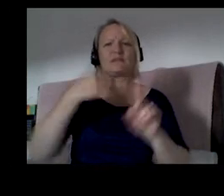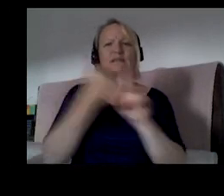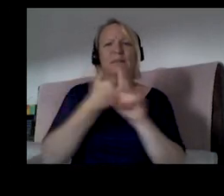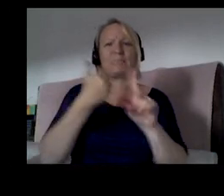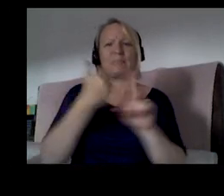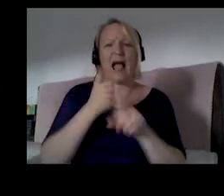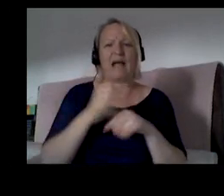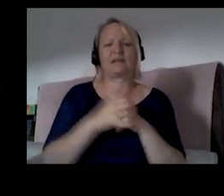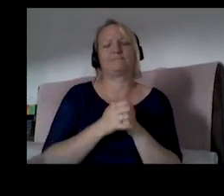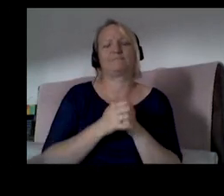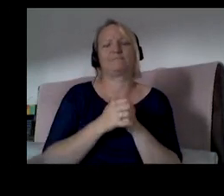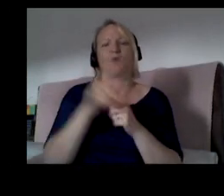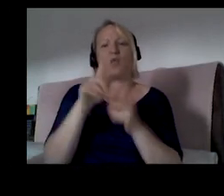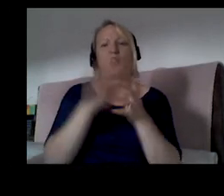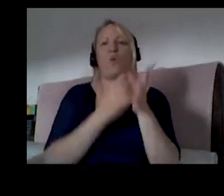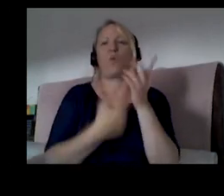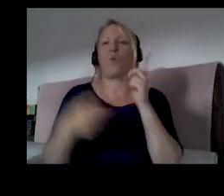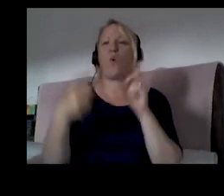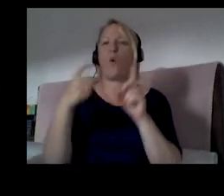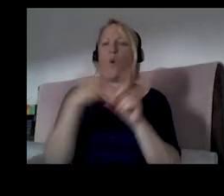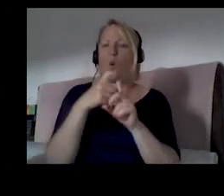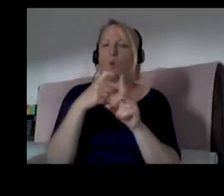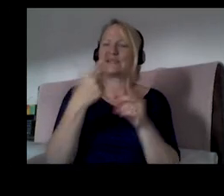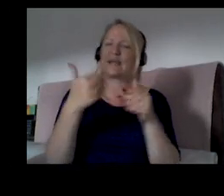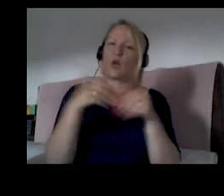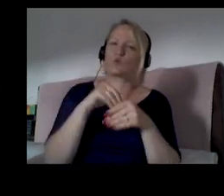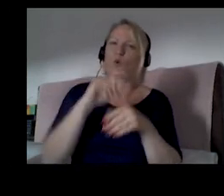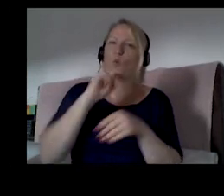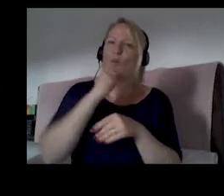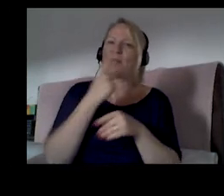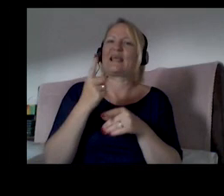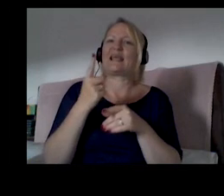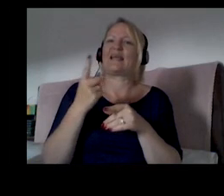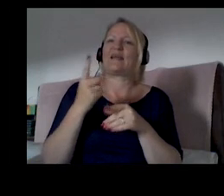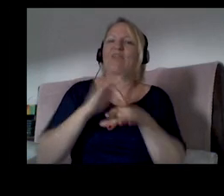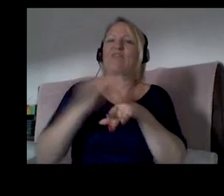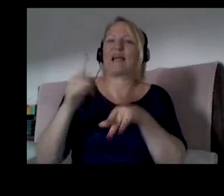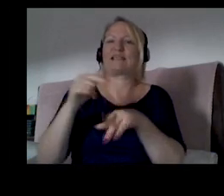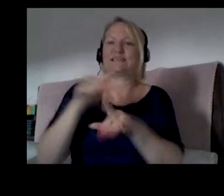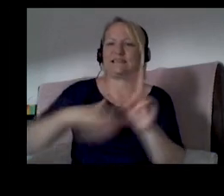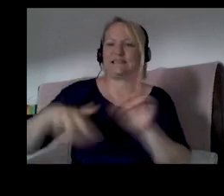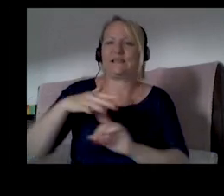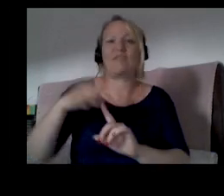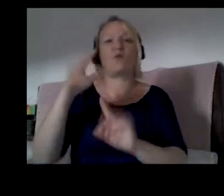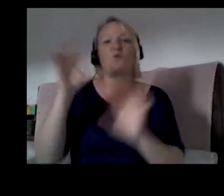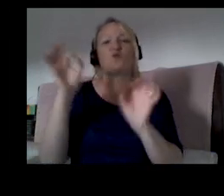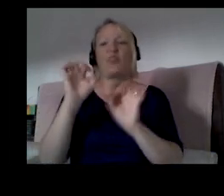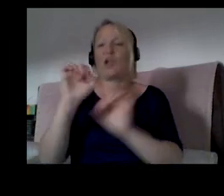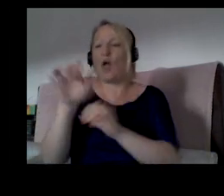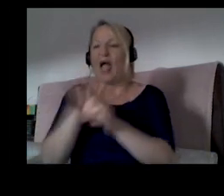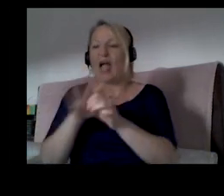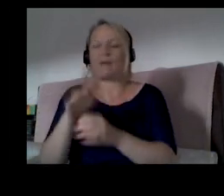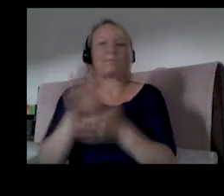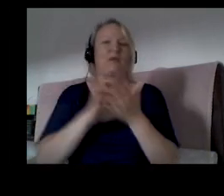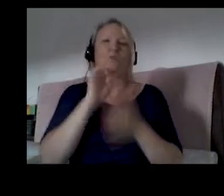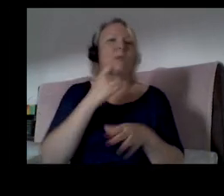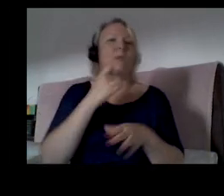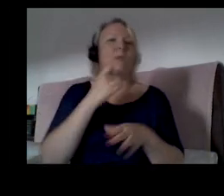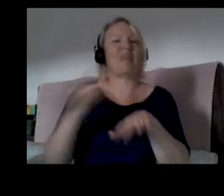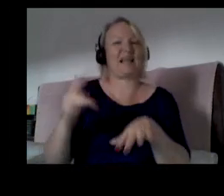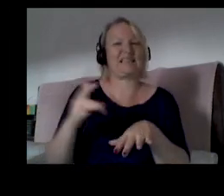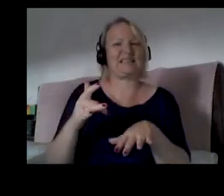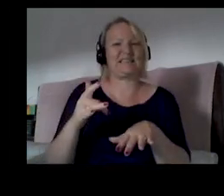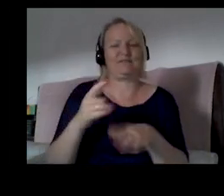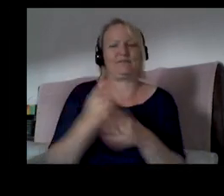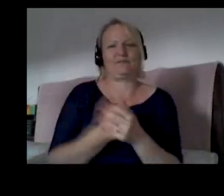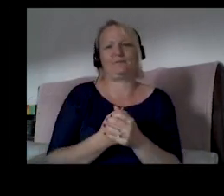environmental impacts and impacts on the community. The wards included are those that are directly affected by the project or